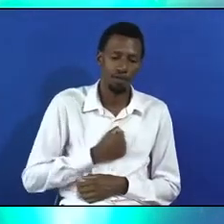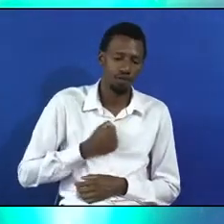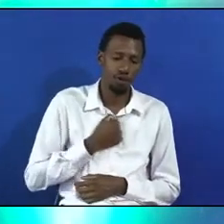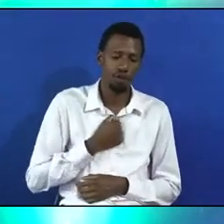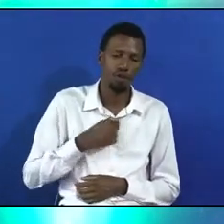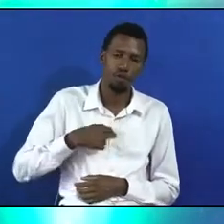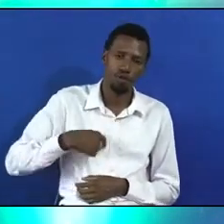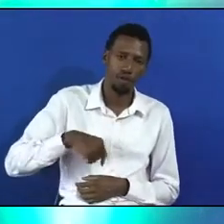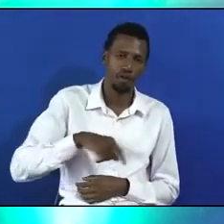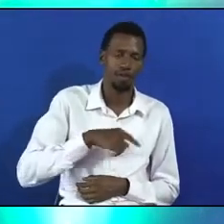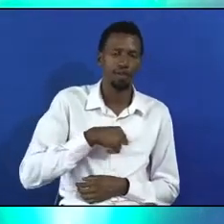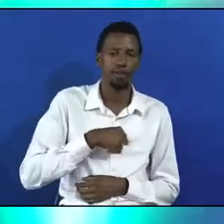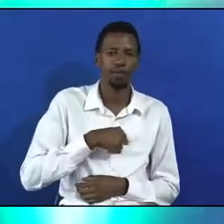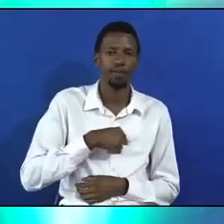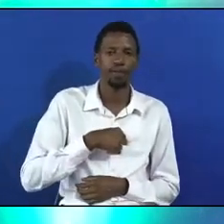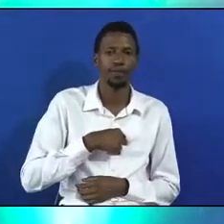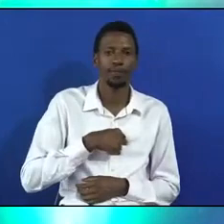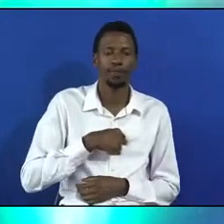especially